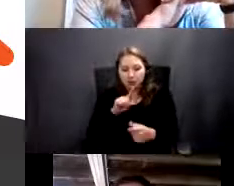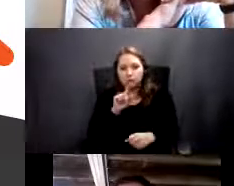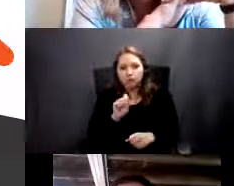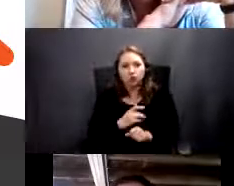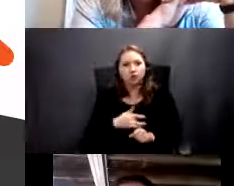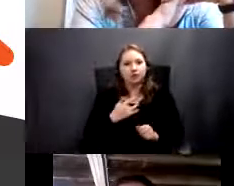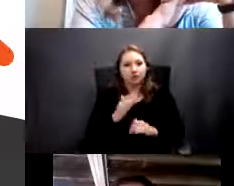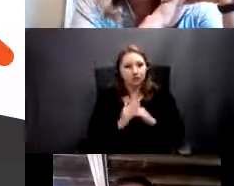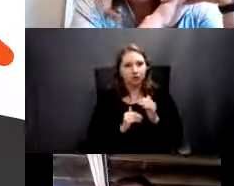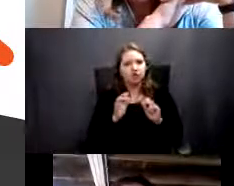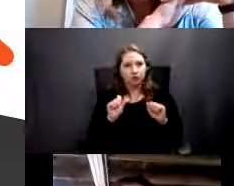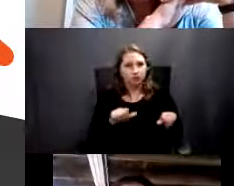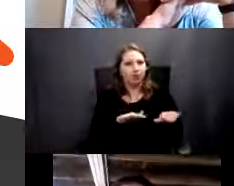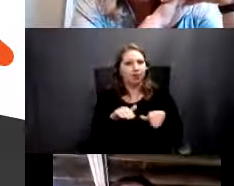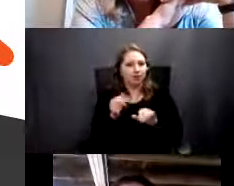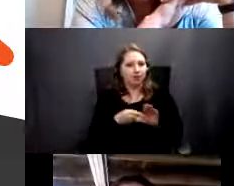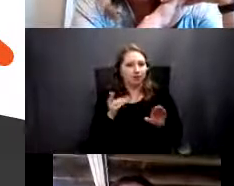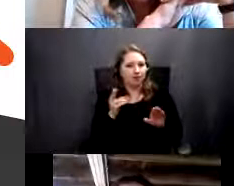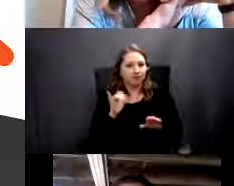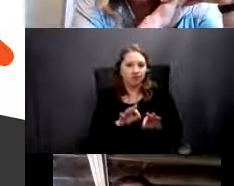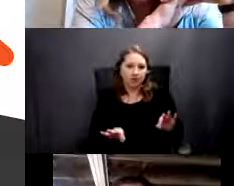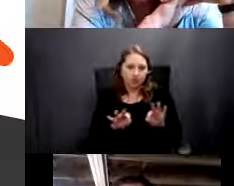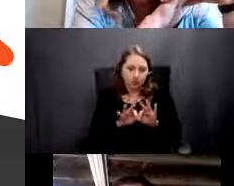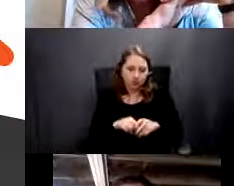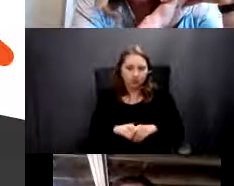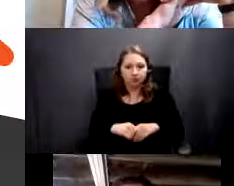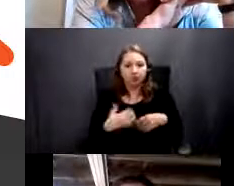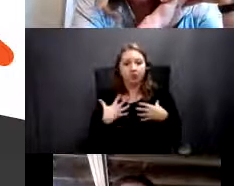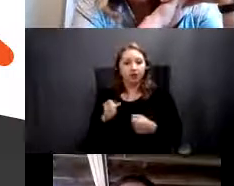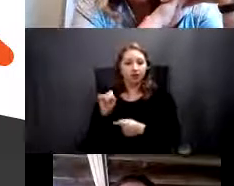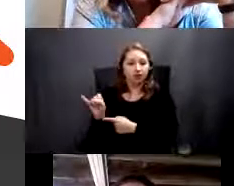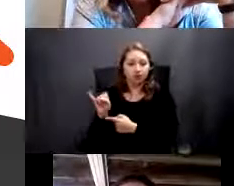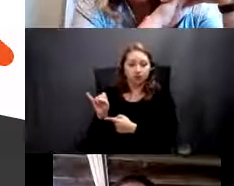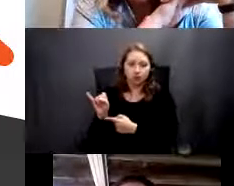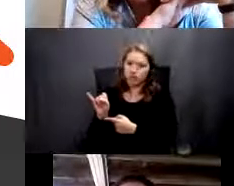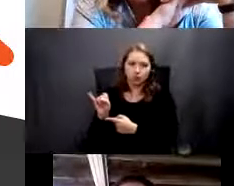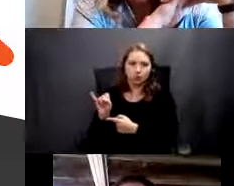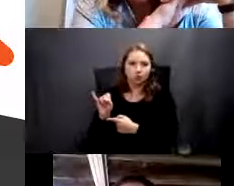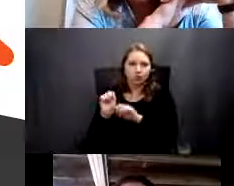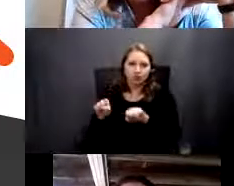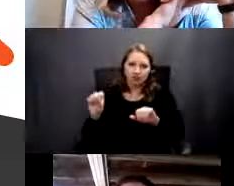everybody. Health insurance can be really challenging.